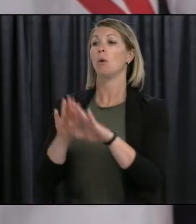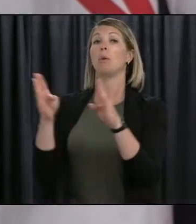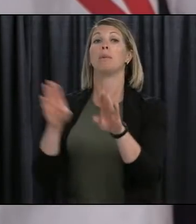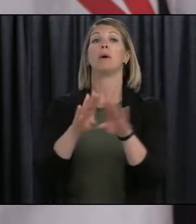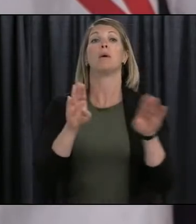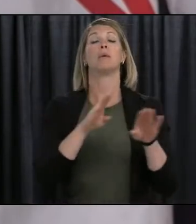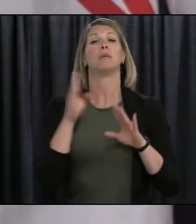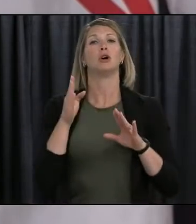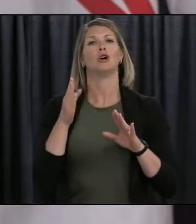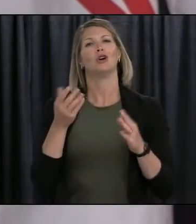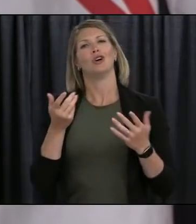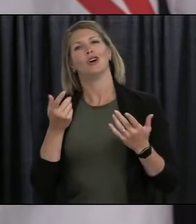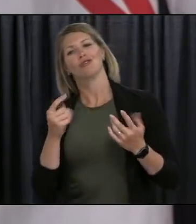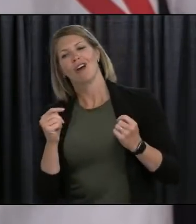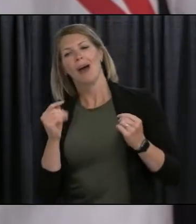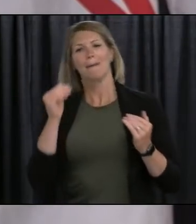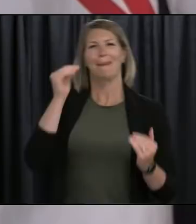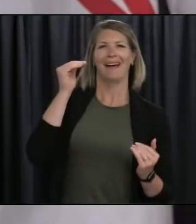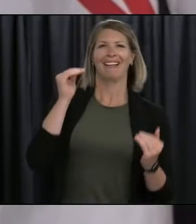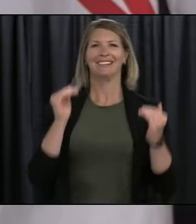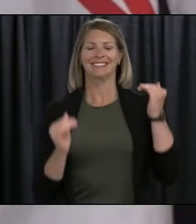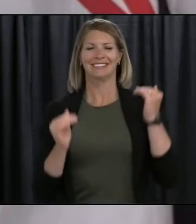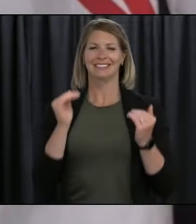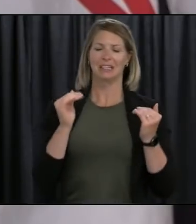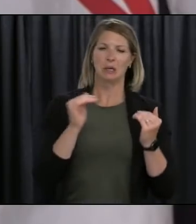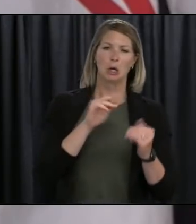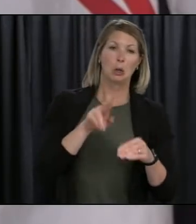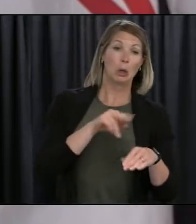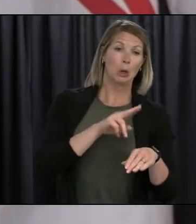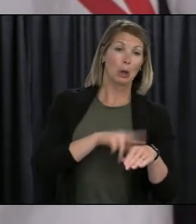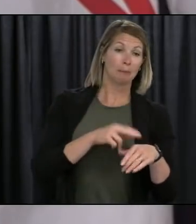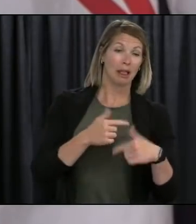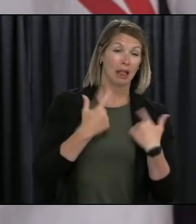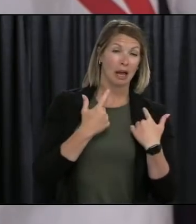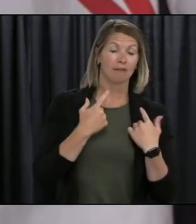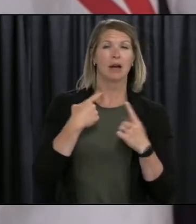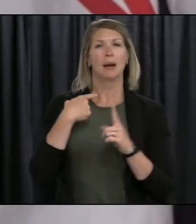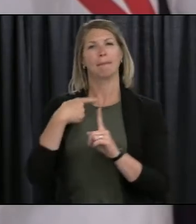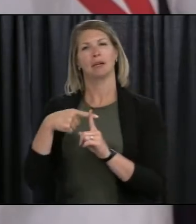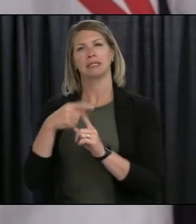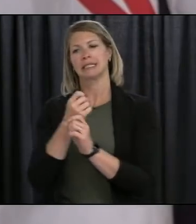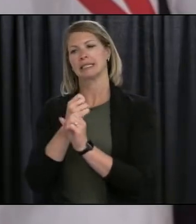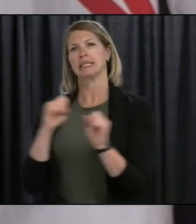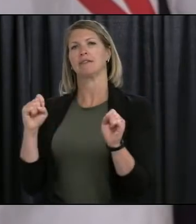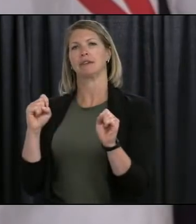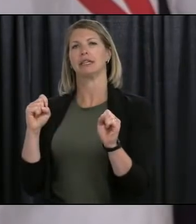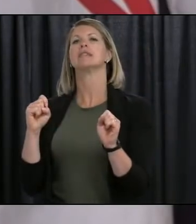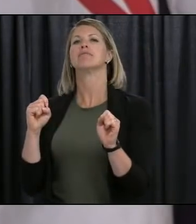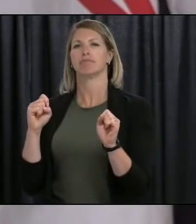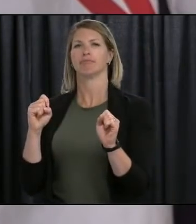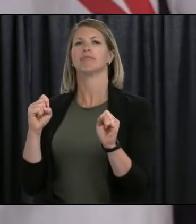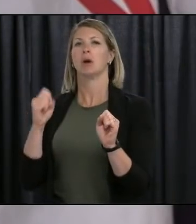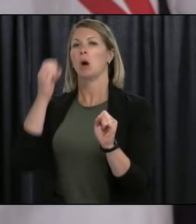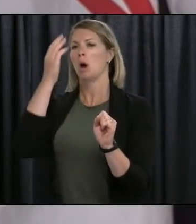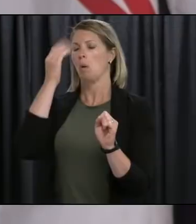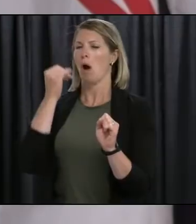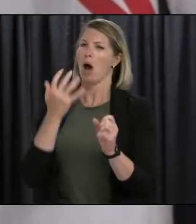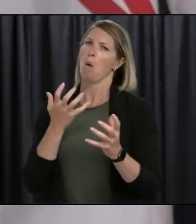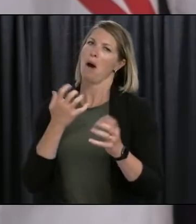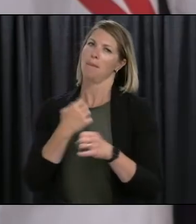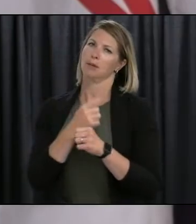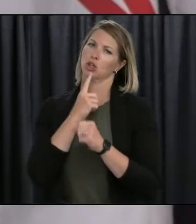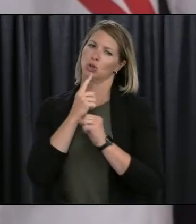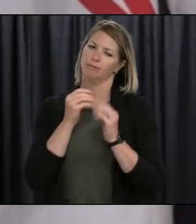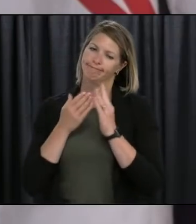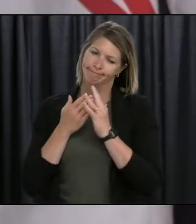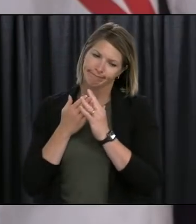between resuming these activities and ensuring the proper measures are in place to limit both the health and societal impacts of this